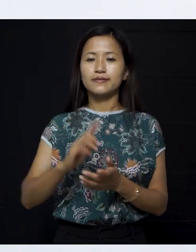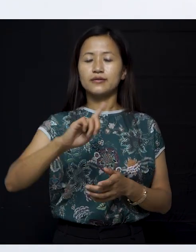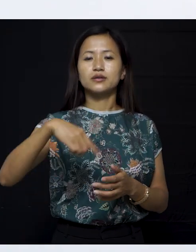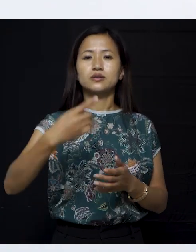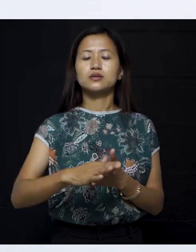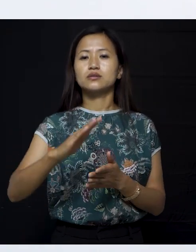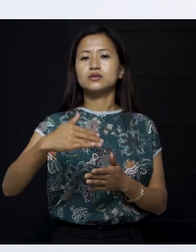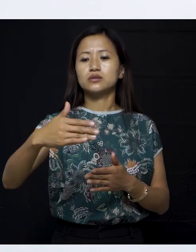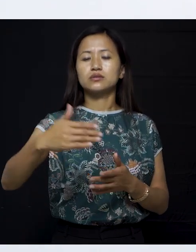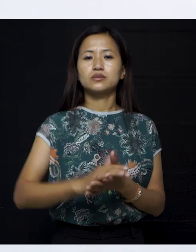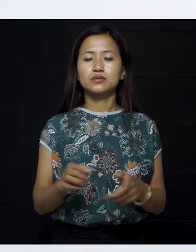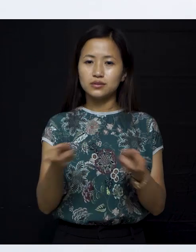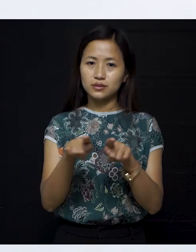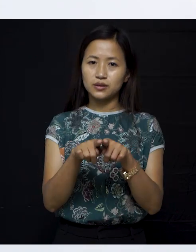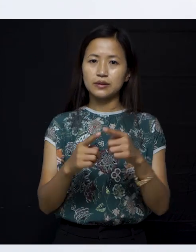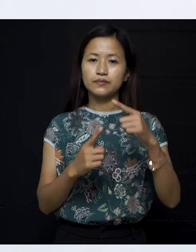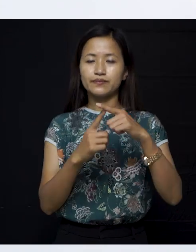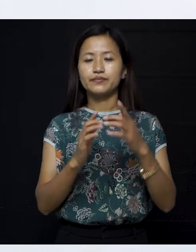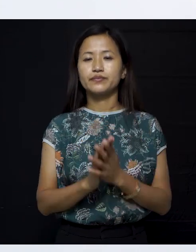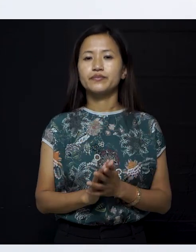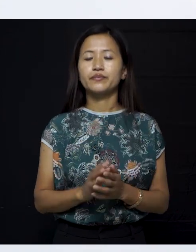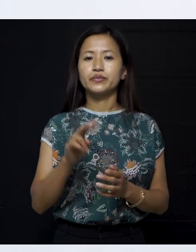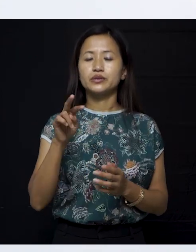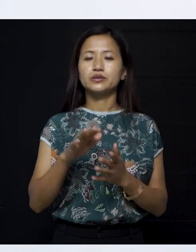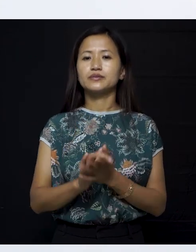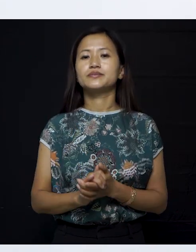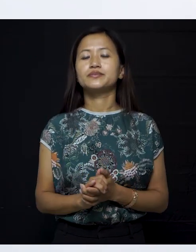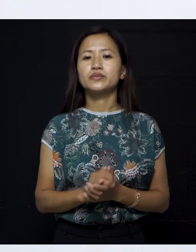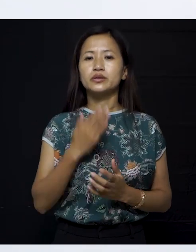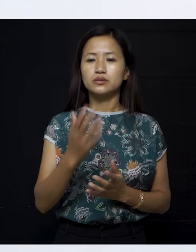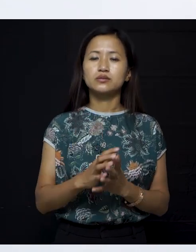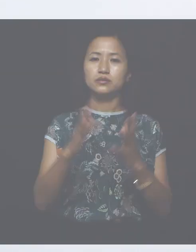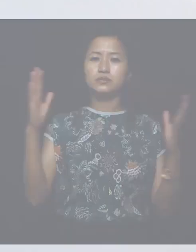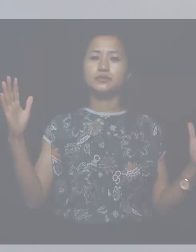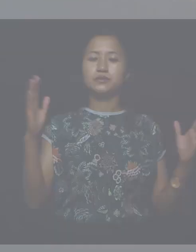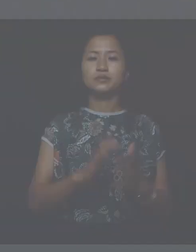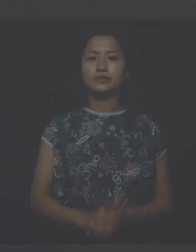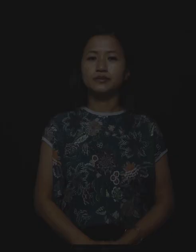I'm going to continue with the same topic with the remaining subtopics. Thank you so much.